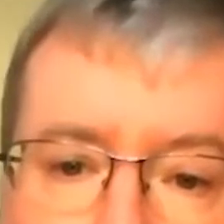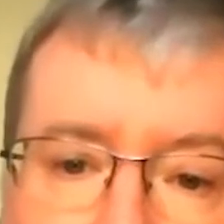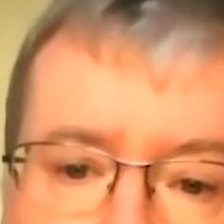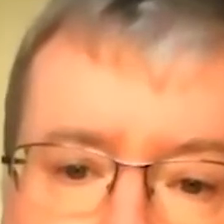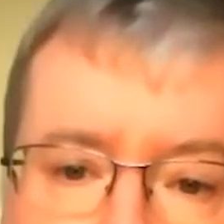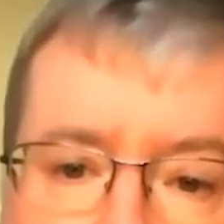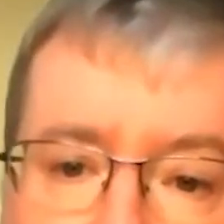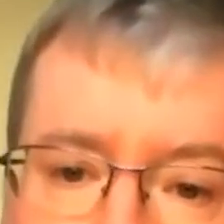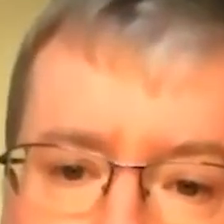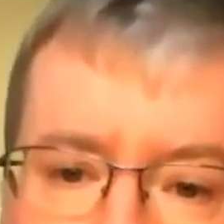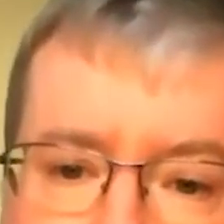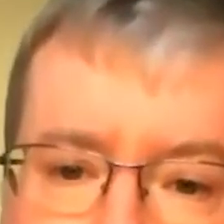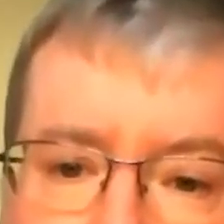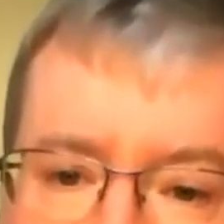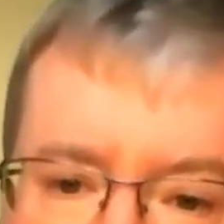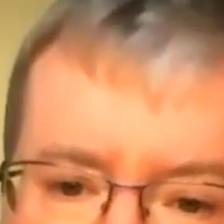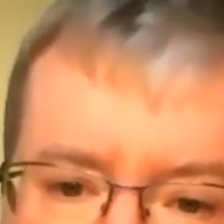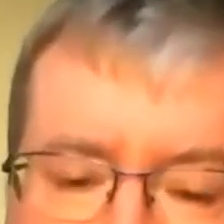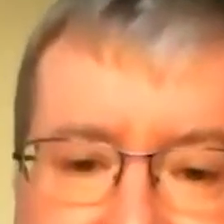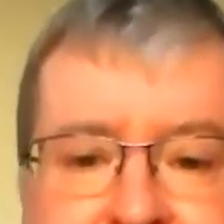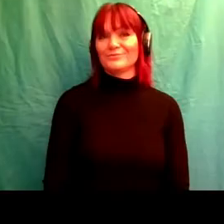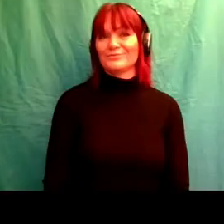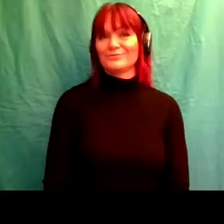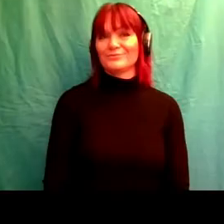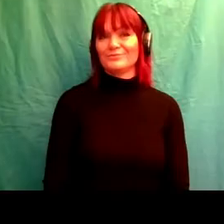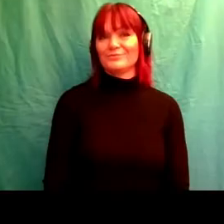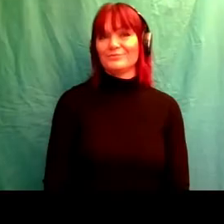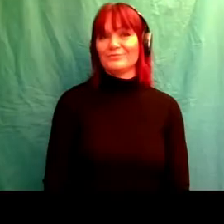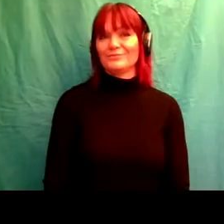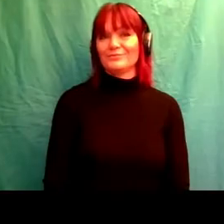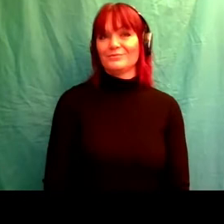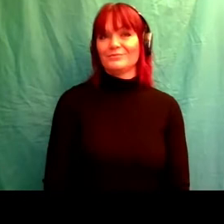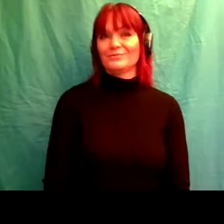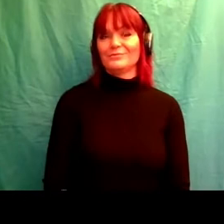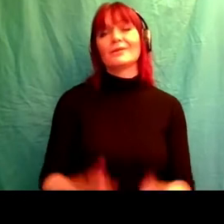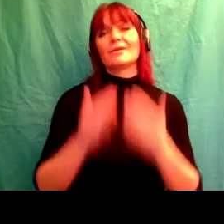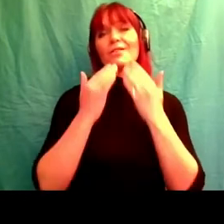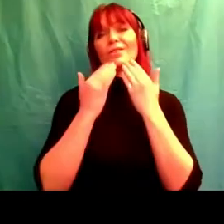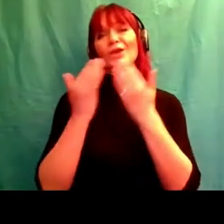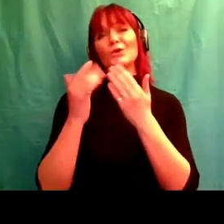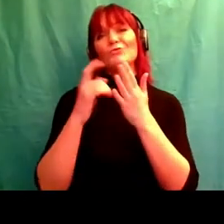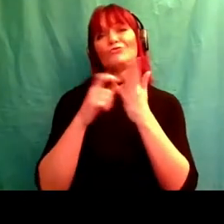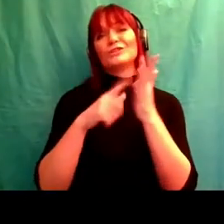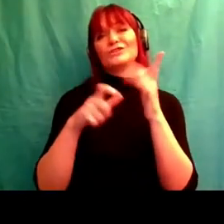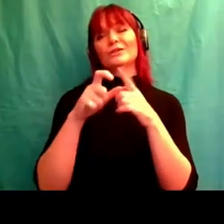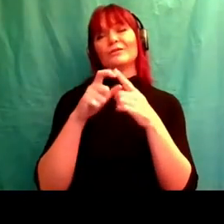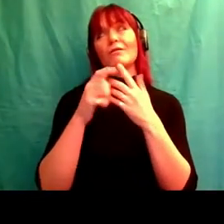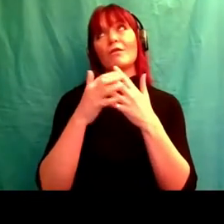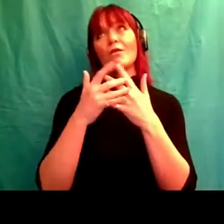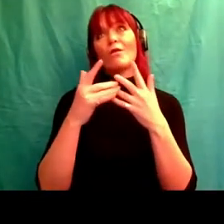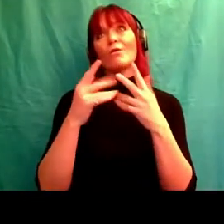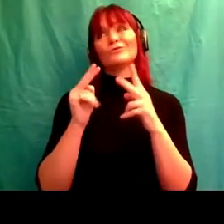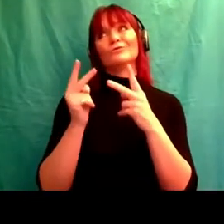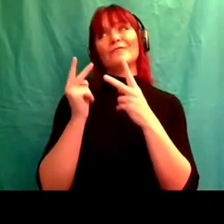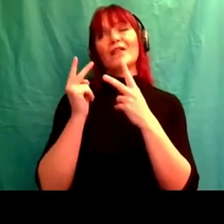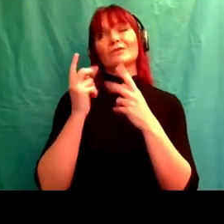morning both interesting and useful. Good morning. Thank you, Richard. There's lots to reflect on there, and I think we certainly aren't going to